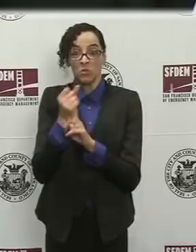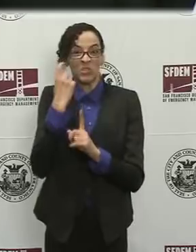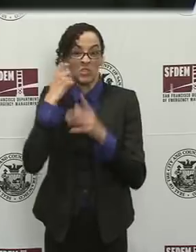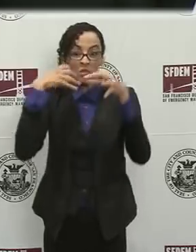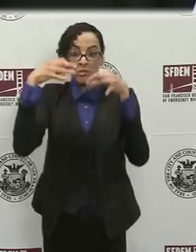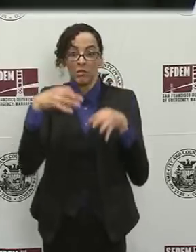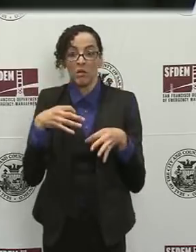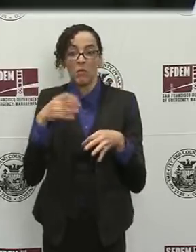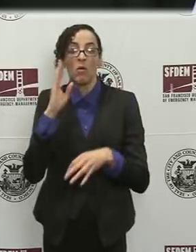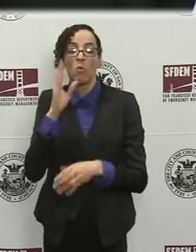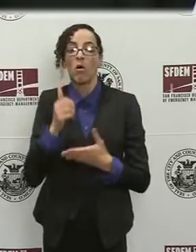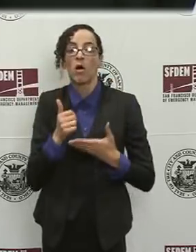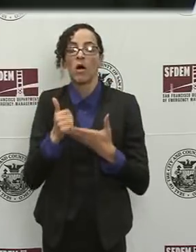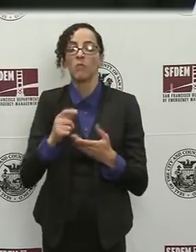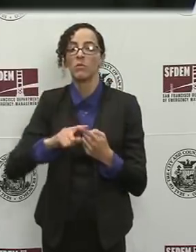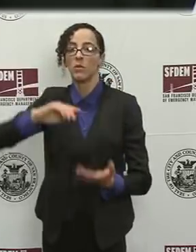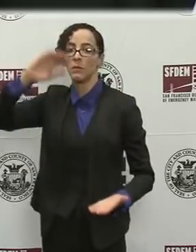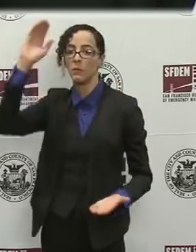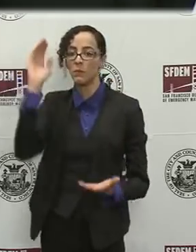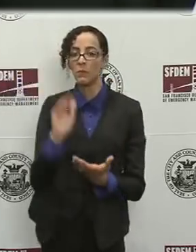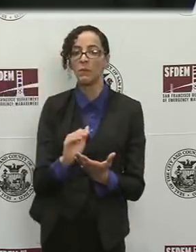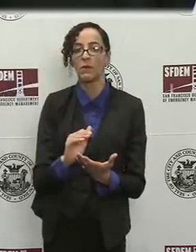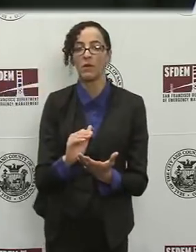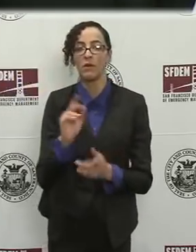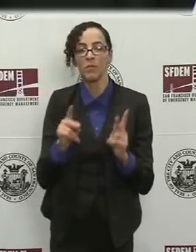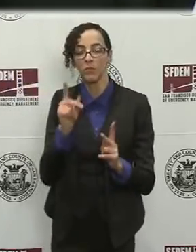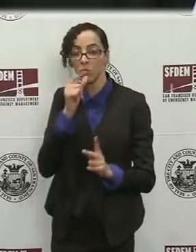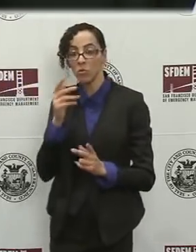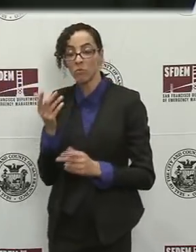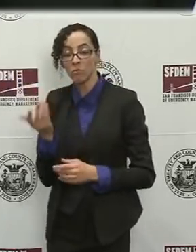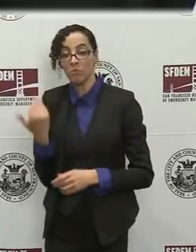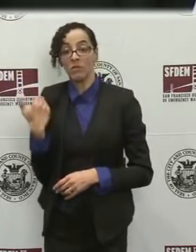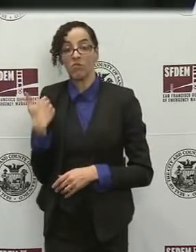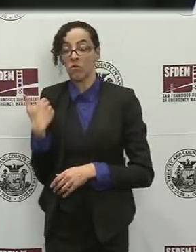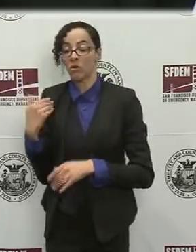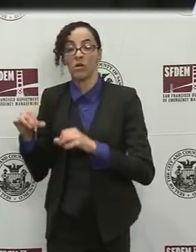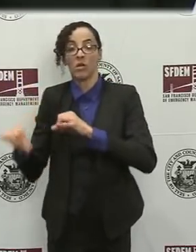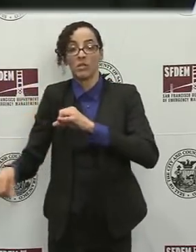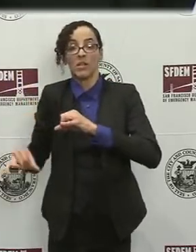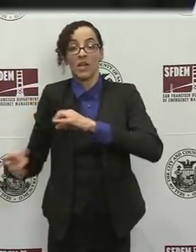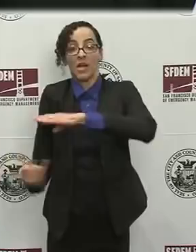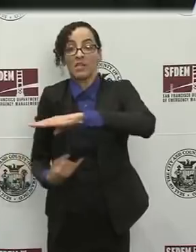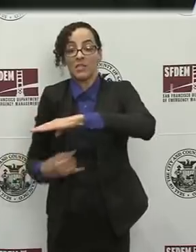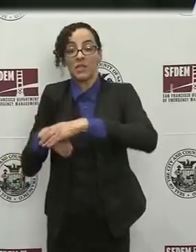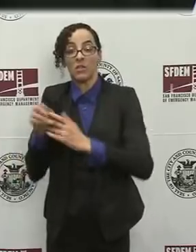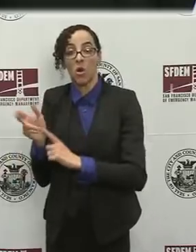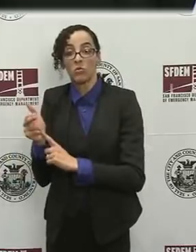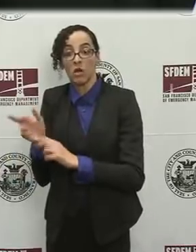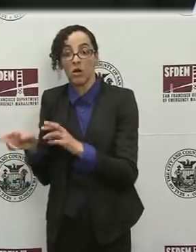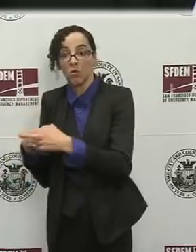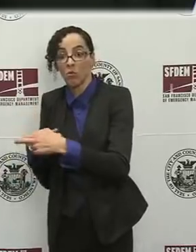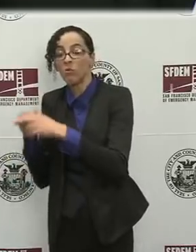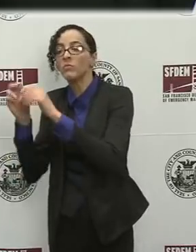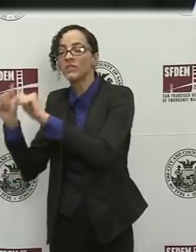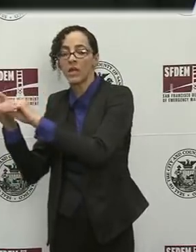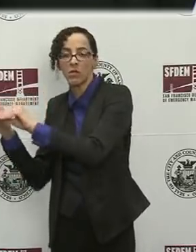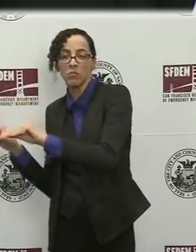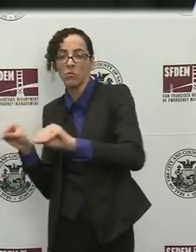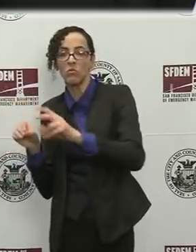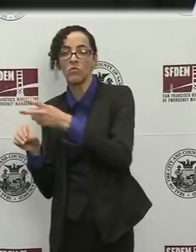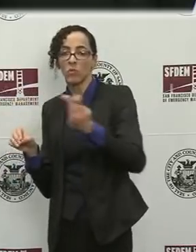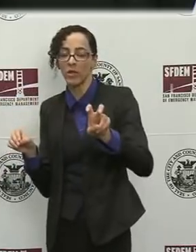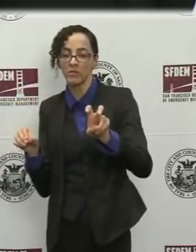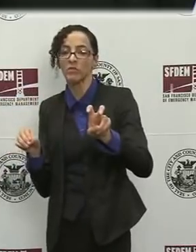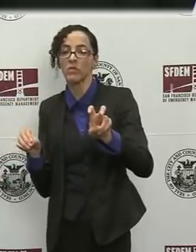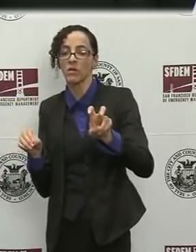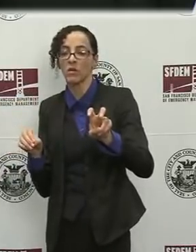were quarantined in hotel rooms to exit out after having been, again, tested and tested negative, to